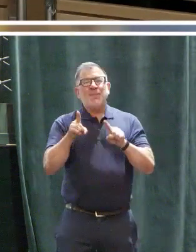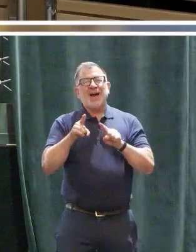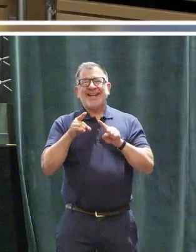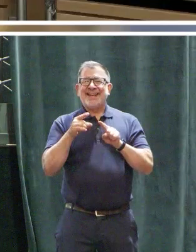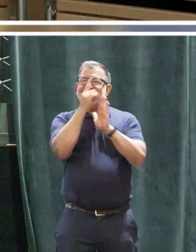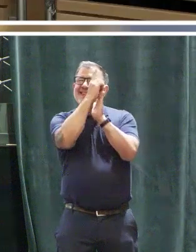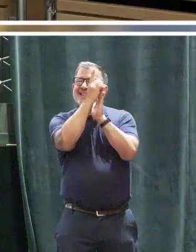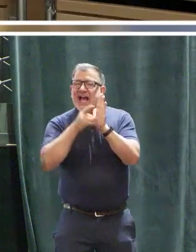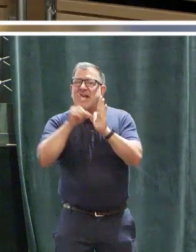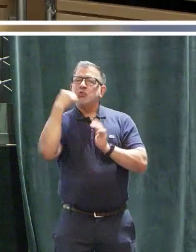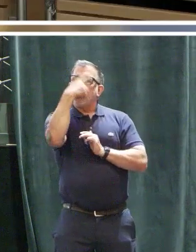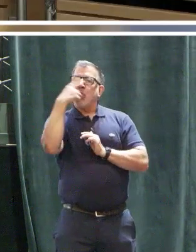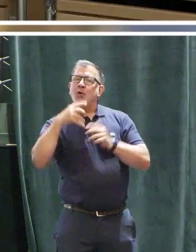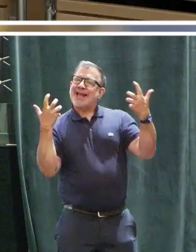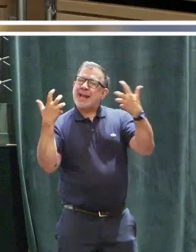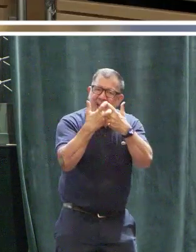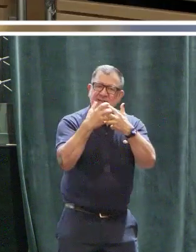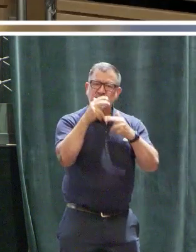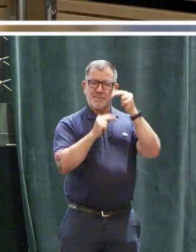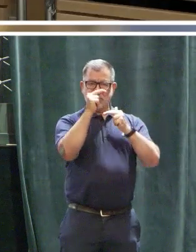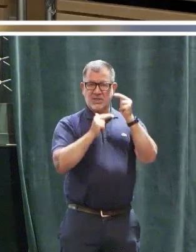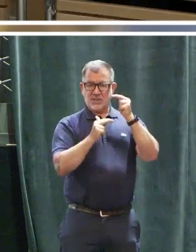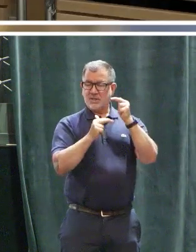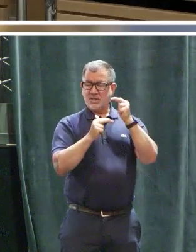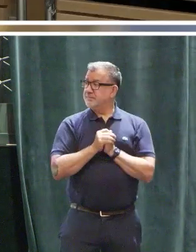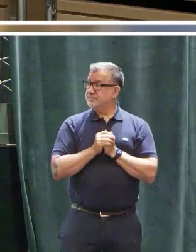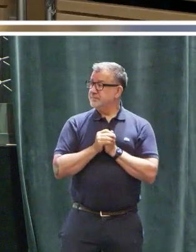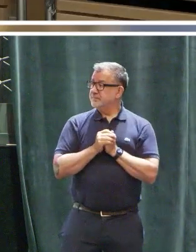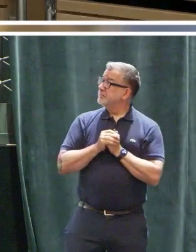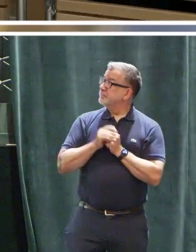compatible with the buildings. And as you can note